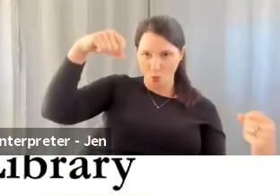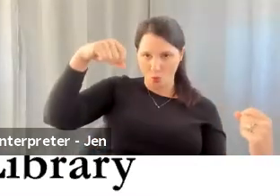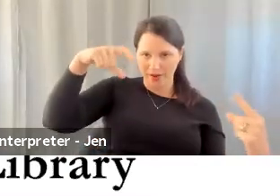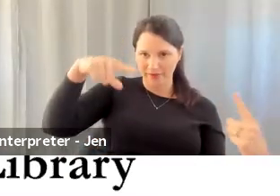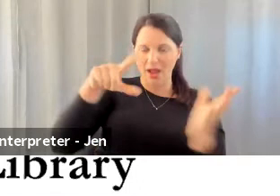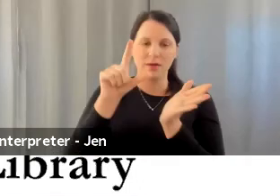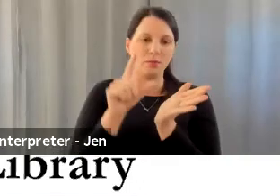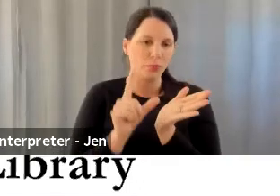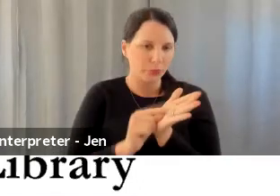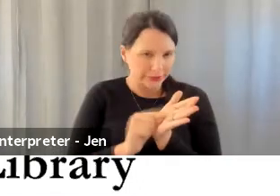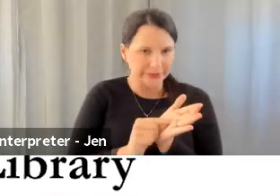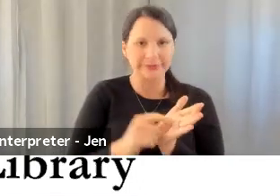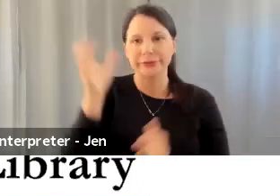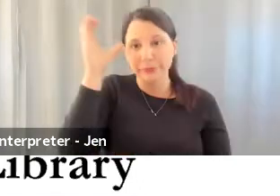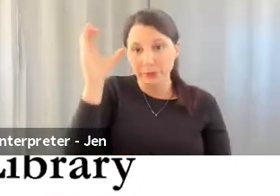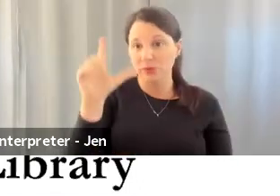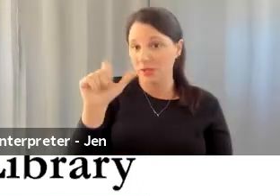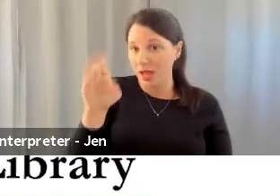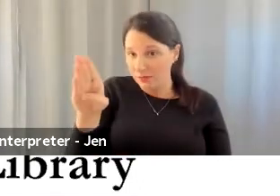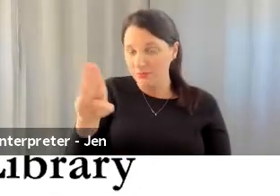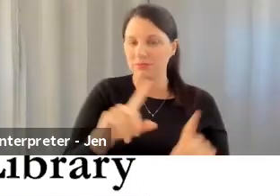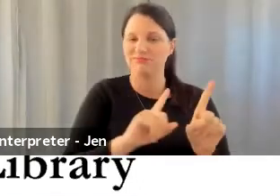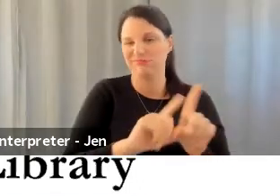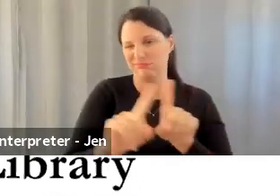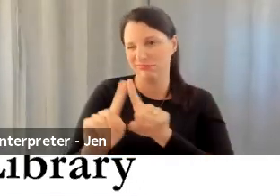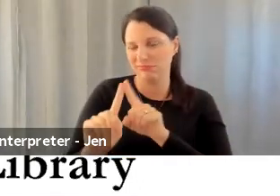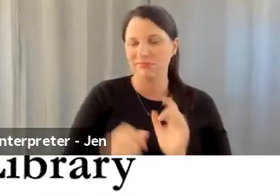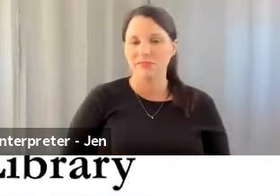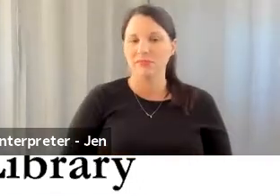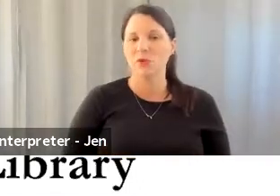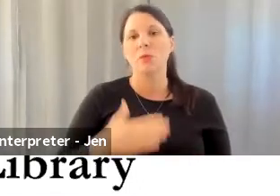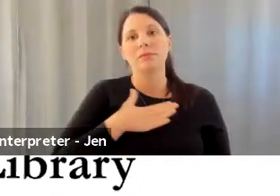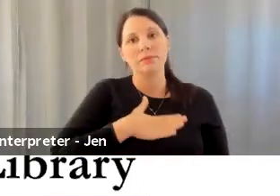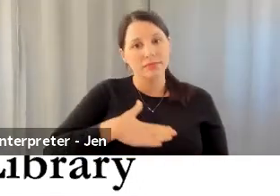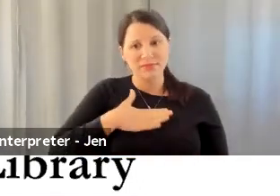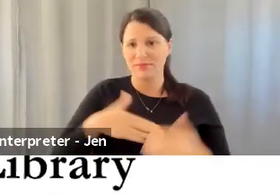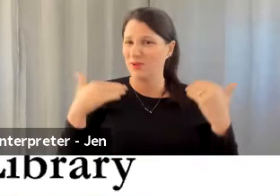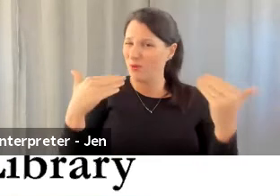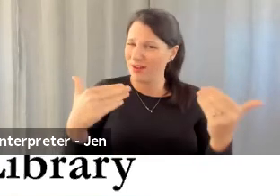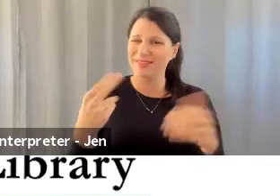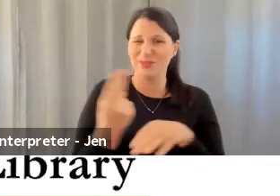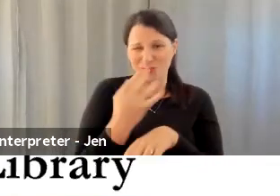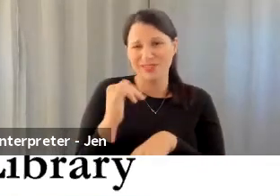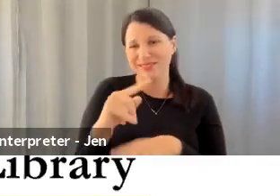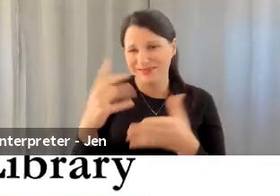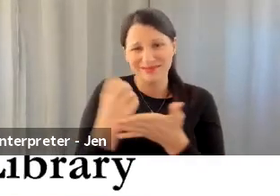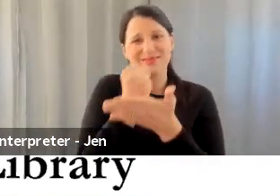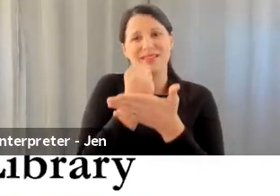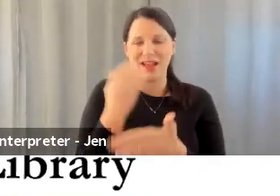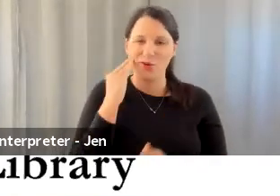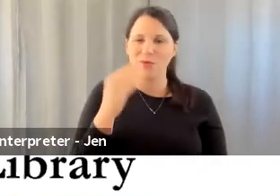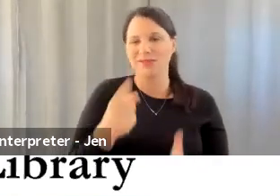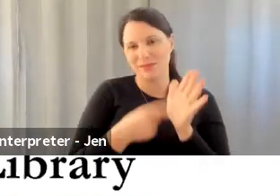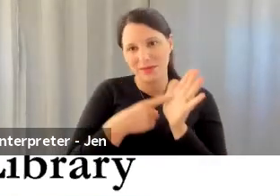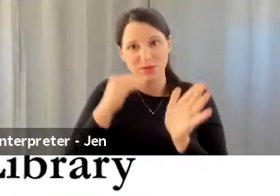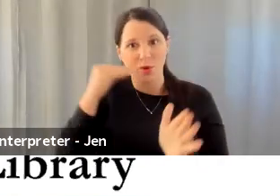labs available for you. So please take advantage of that. I know, it can get crazy at home and